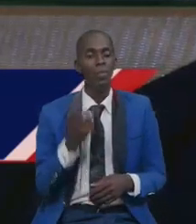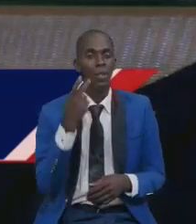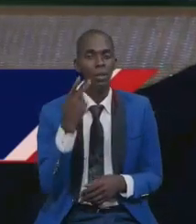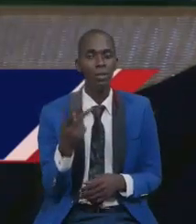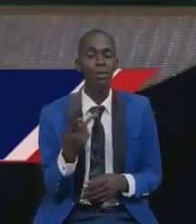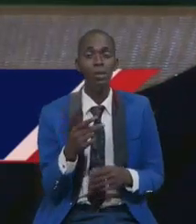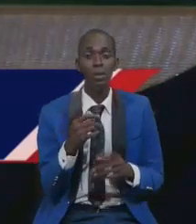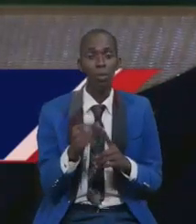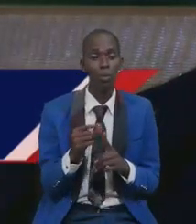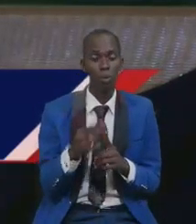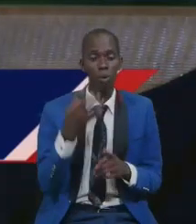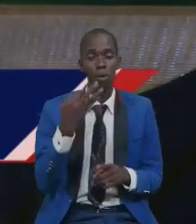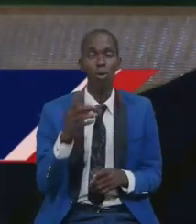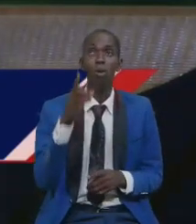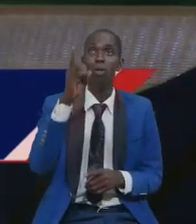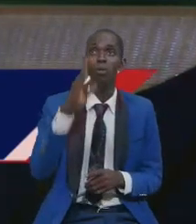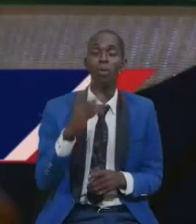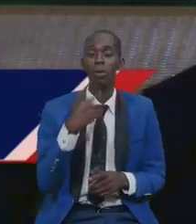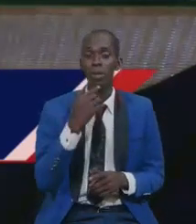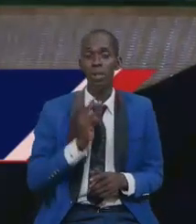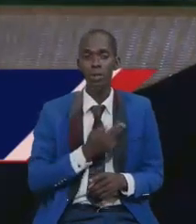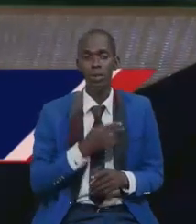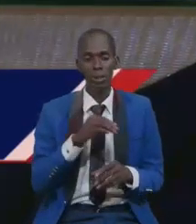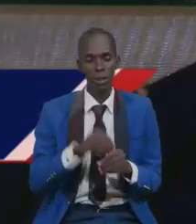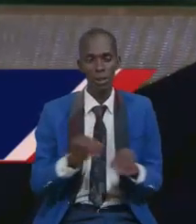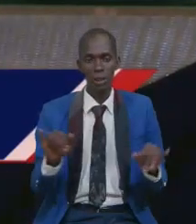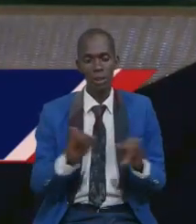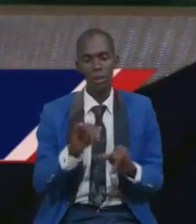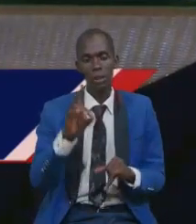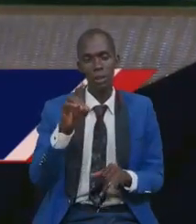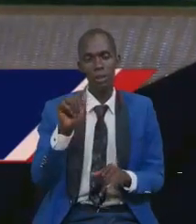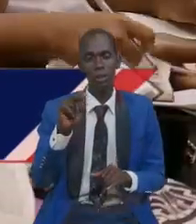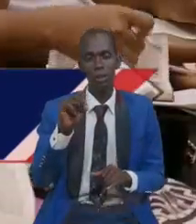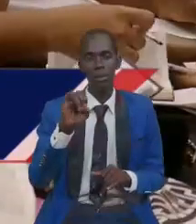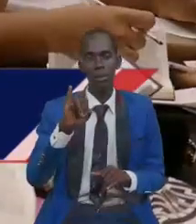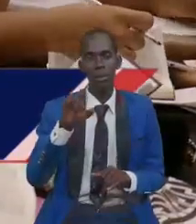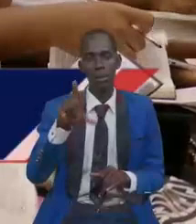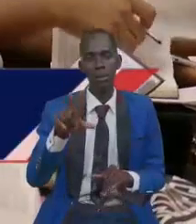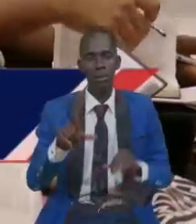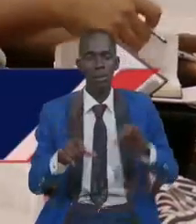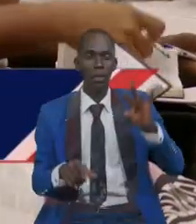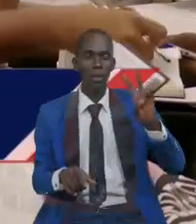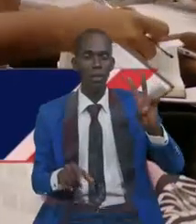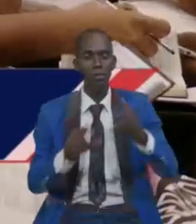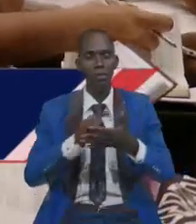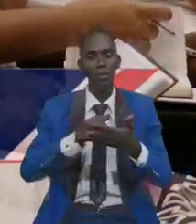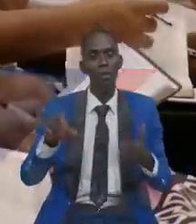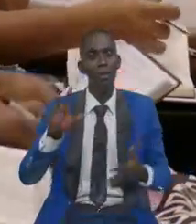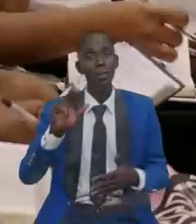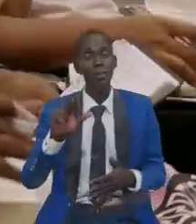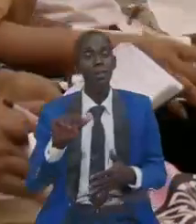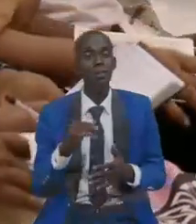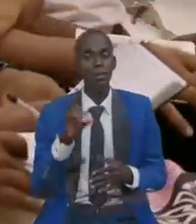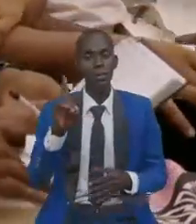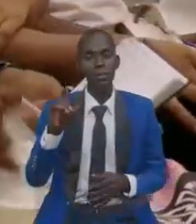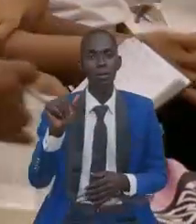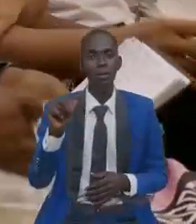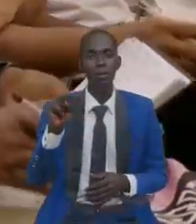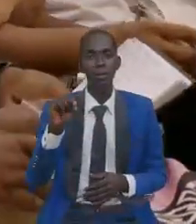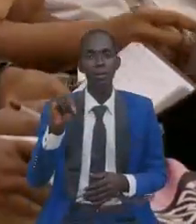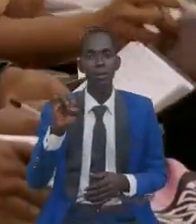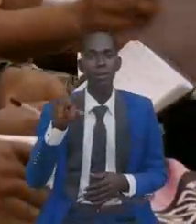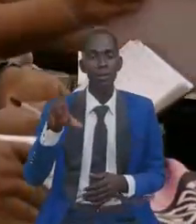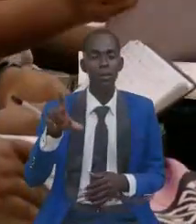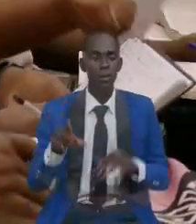the word of God tells us in Daniel chapter 7, I'm looking at verse 13, Daniel chapter 7